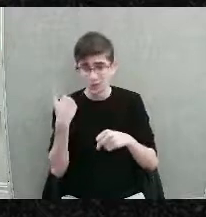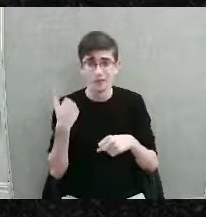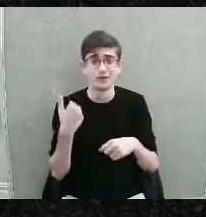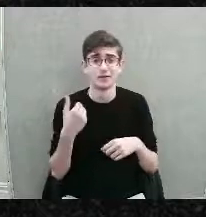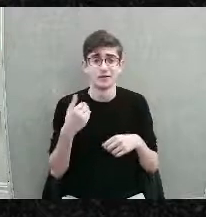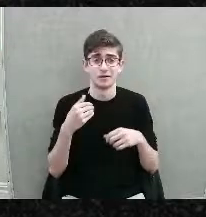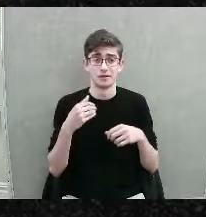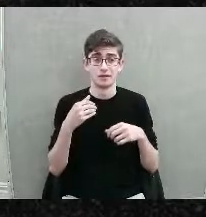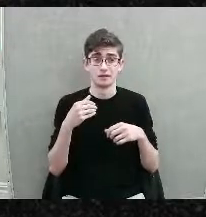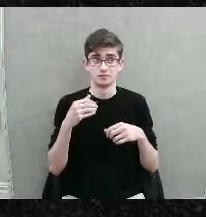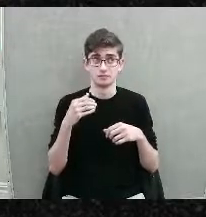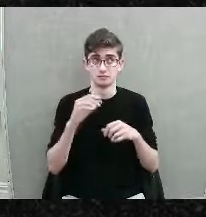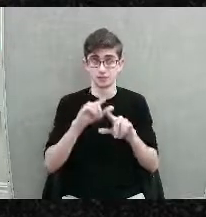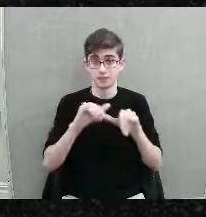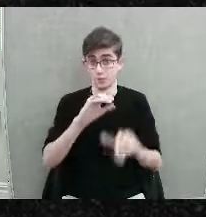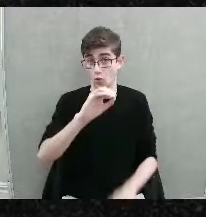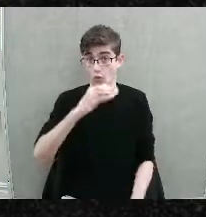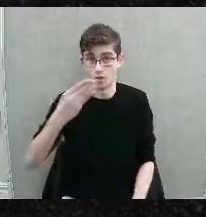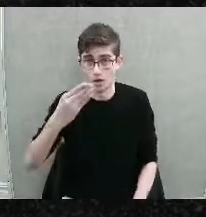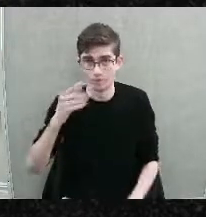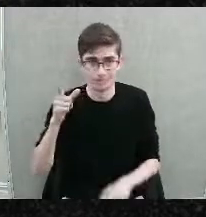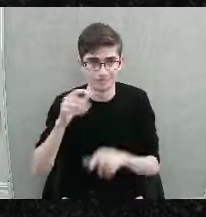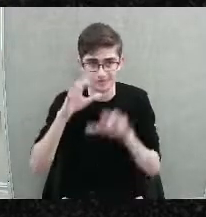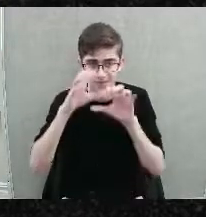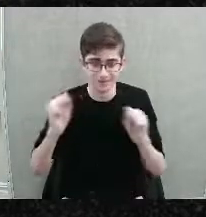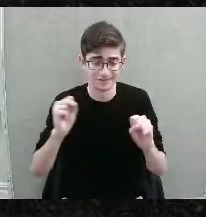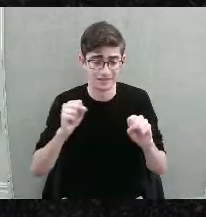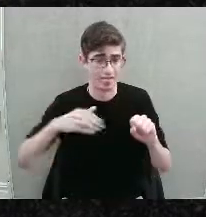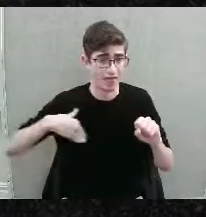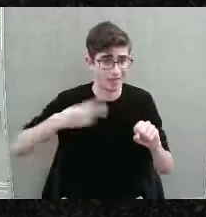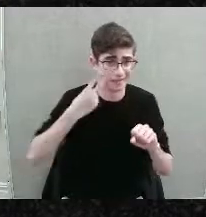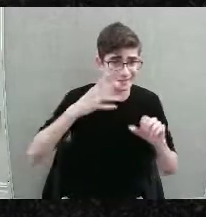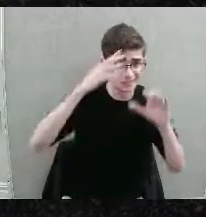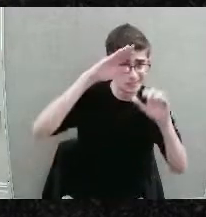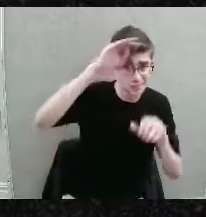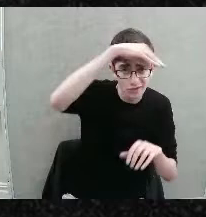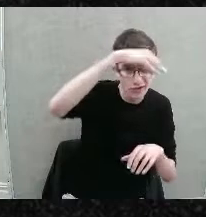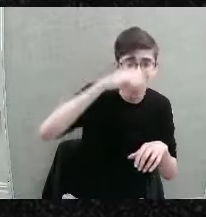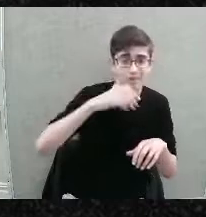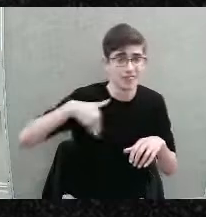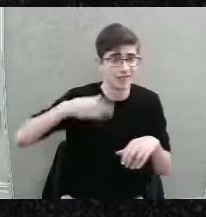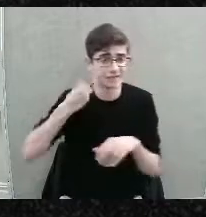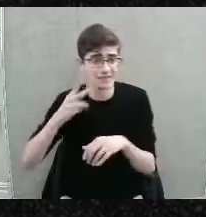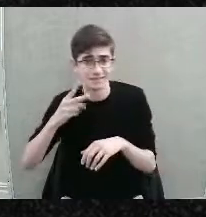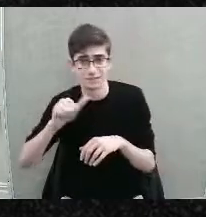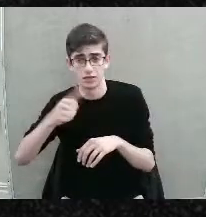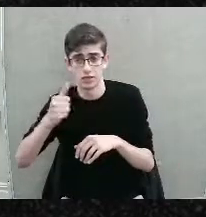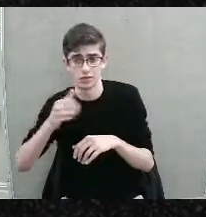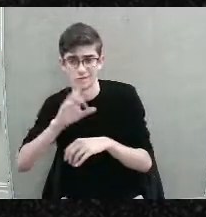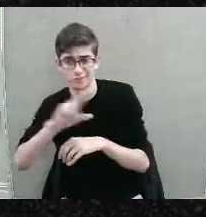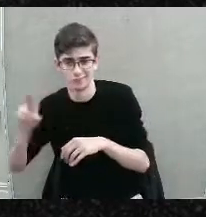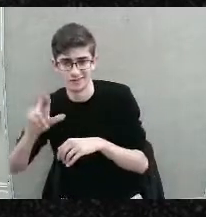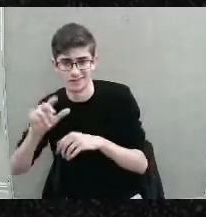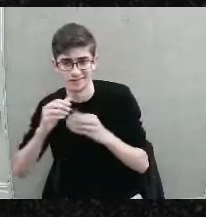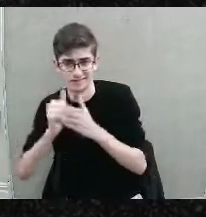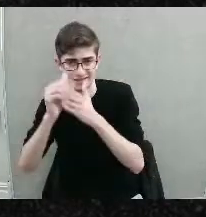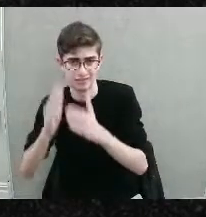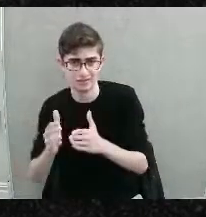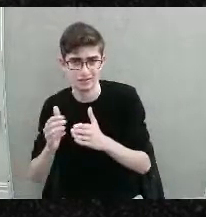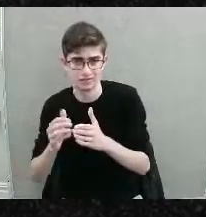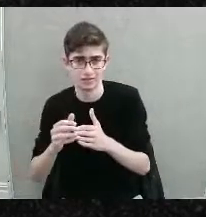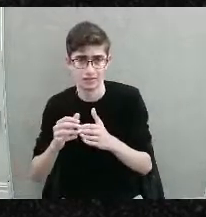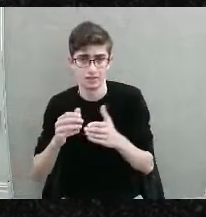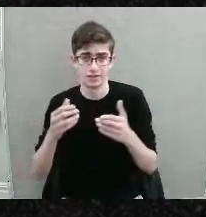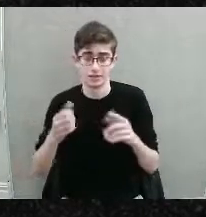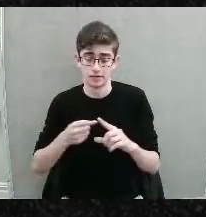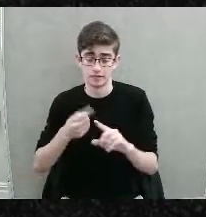Obama was president. We hadn't even seen Trump or the rise of other far-right leaders yet. And the COVID-19 pandemic had not